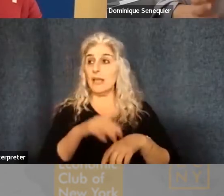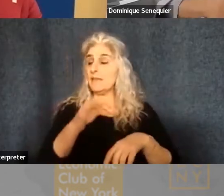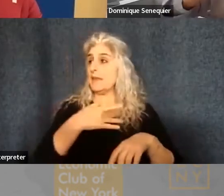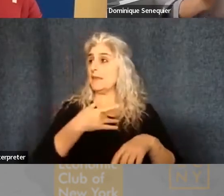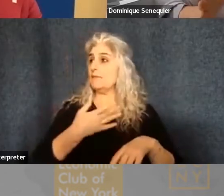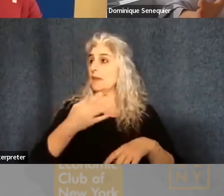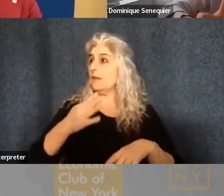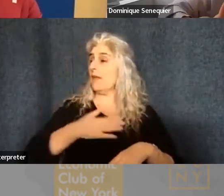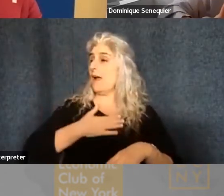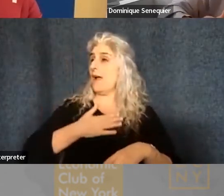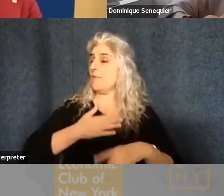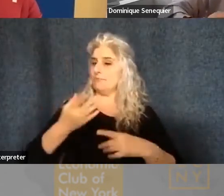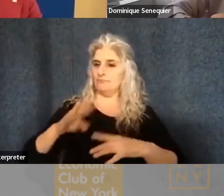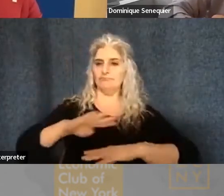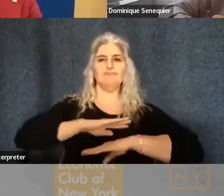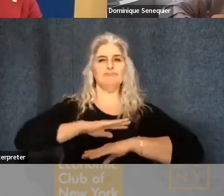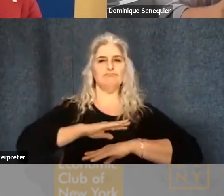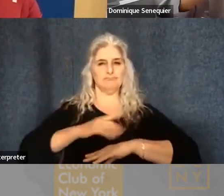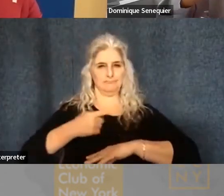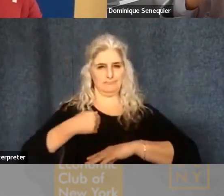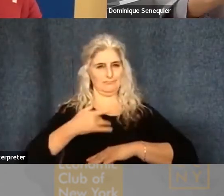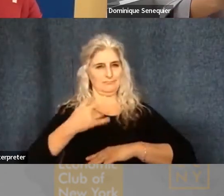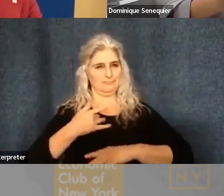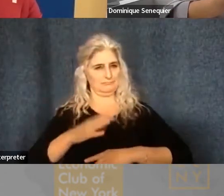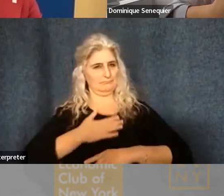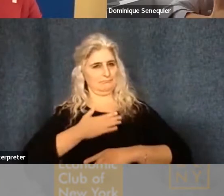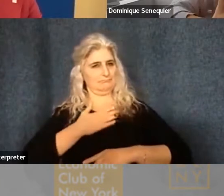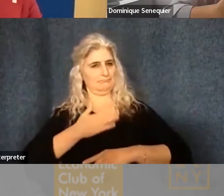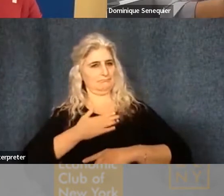won, and they are very happy. So